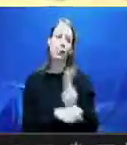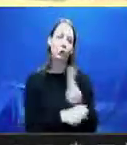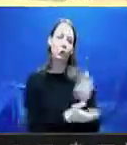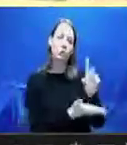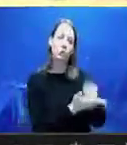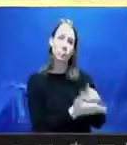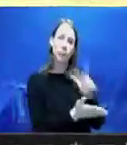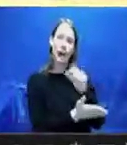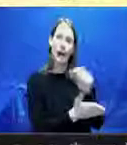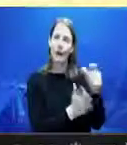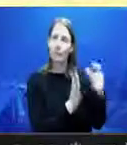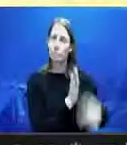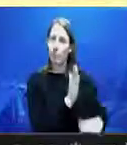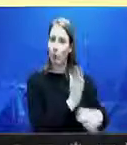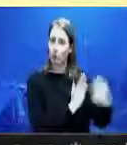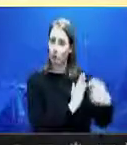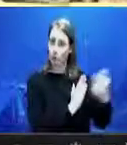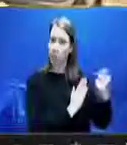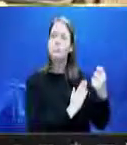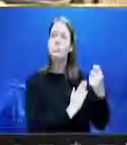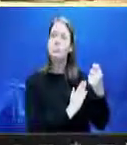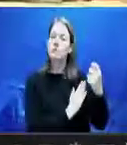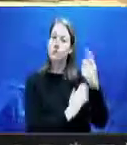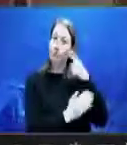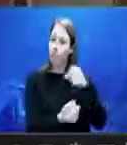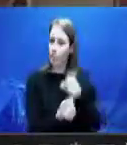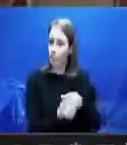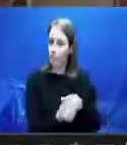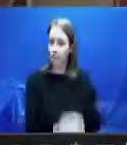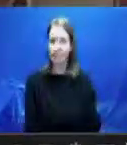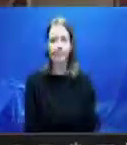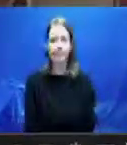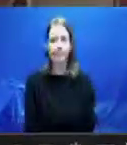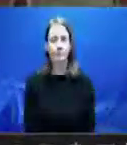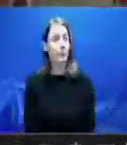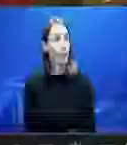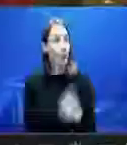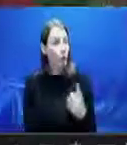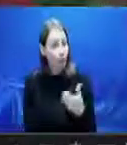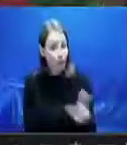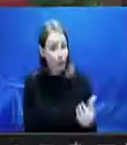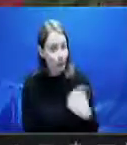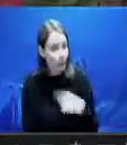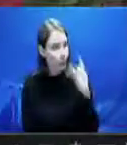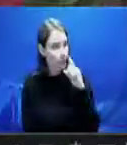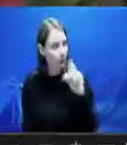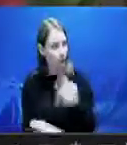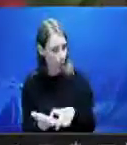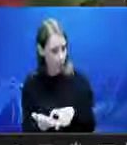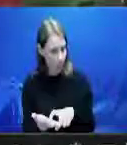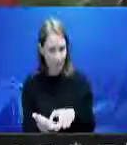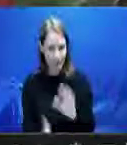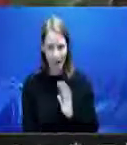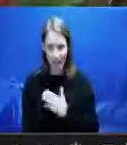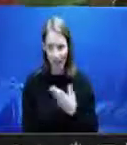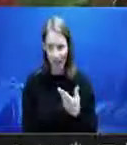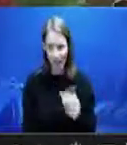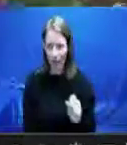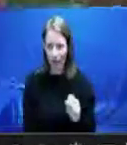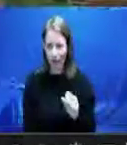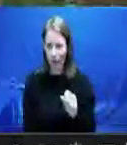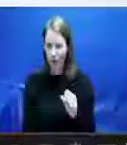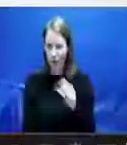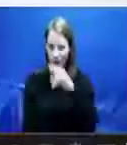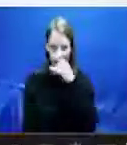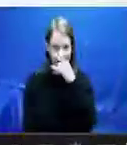13 hours of media exposure daily. One of the things that we noticed about our high school kids is that we're not preparing them